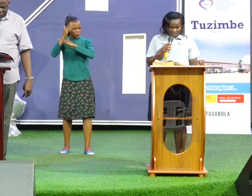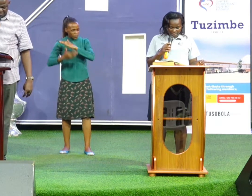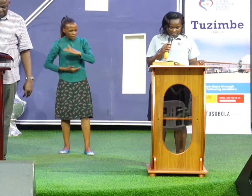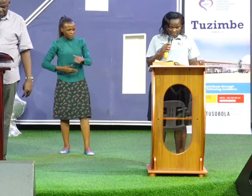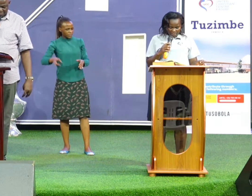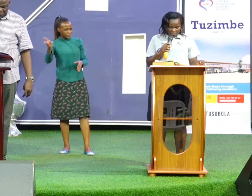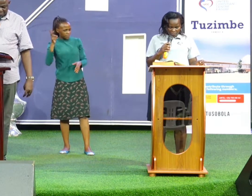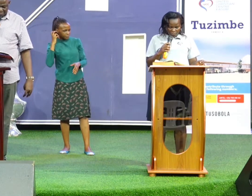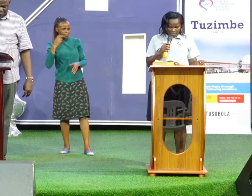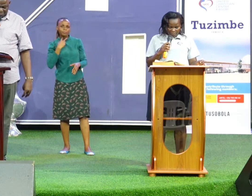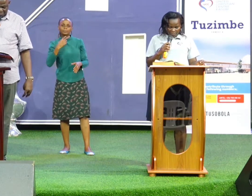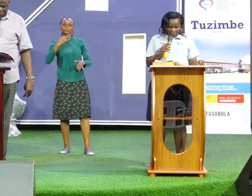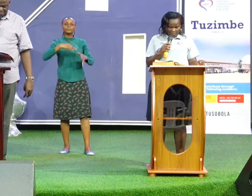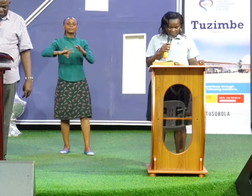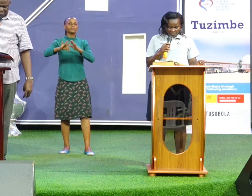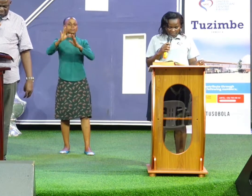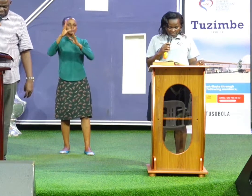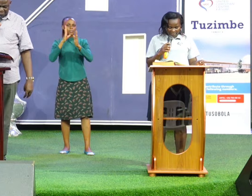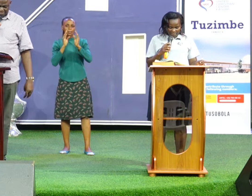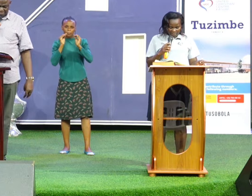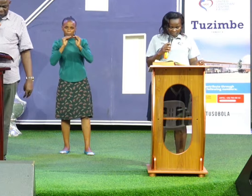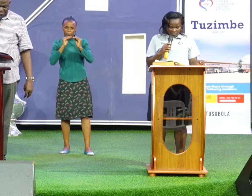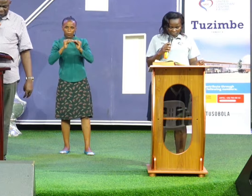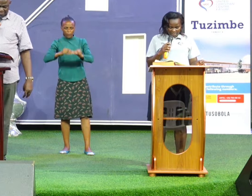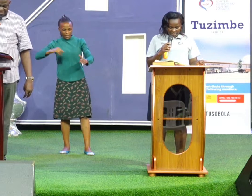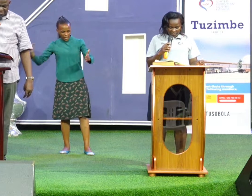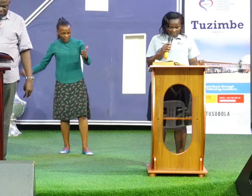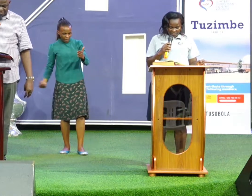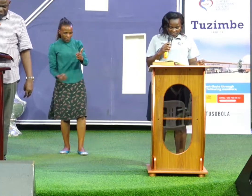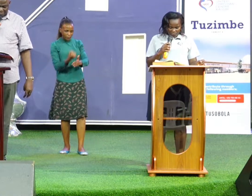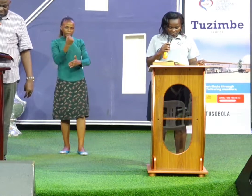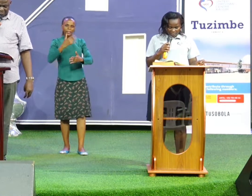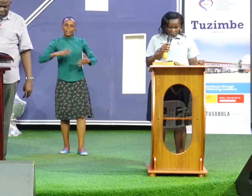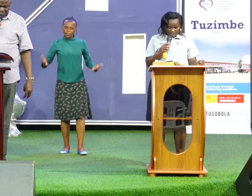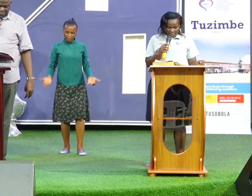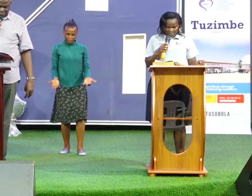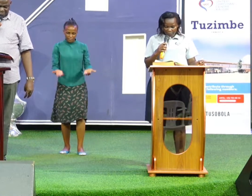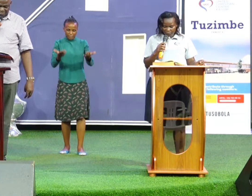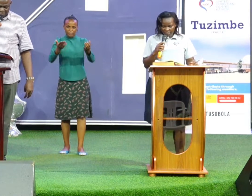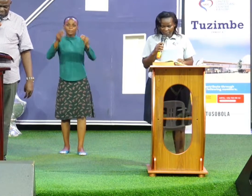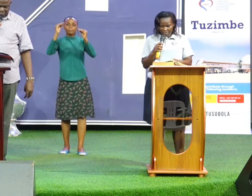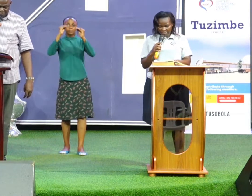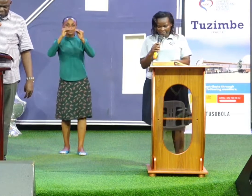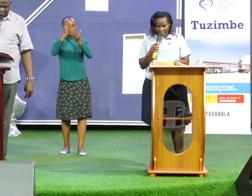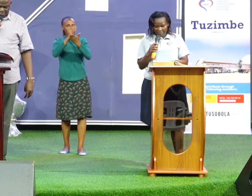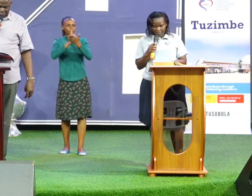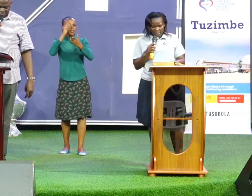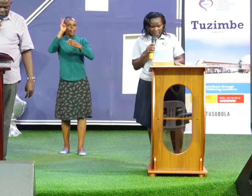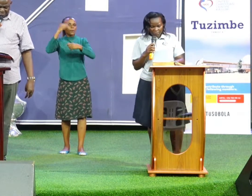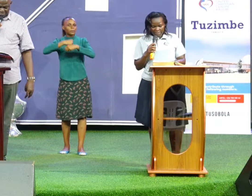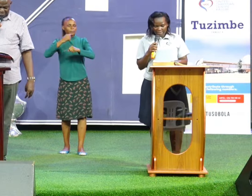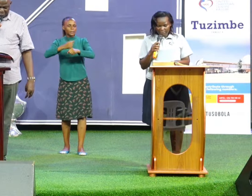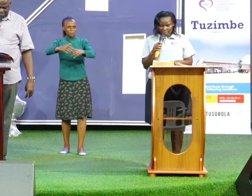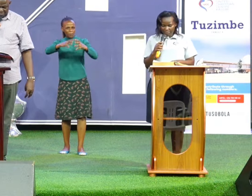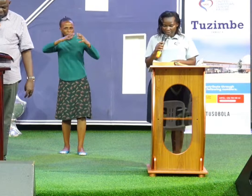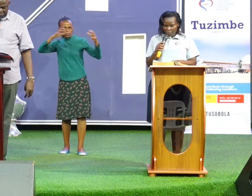ly'omulenzi waali golokoka oyimuse omulenzi omukwate mu ngalo zo kubanga ndi mufuula eggwanga eddene